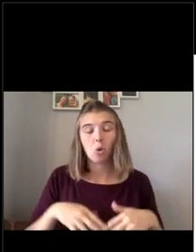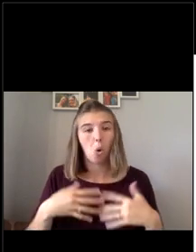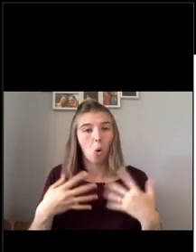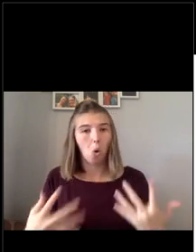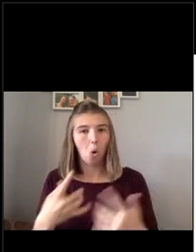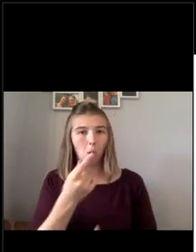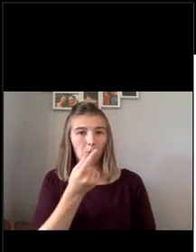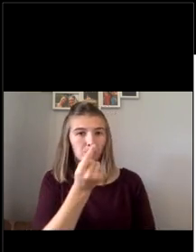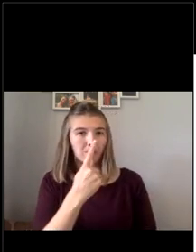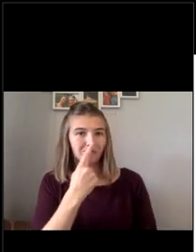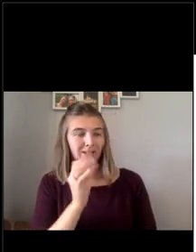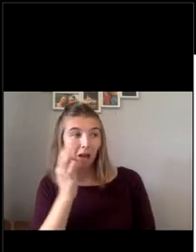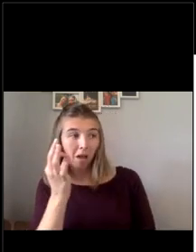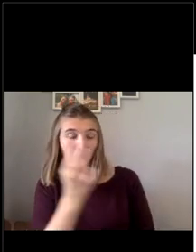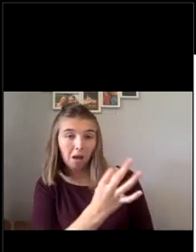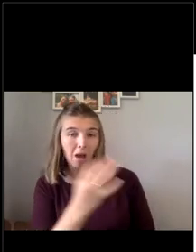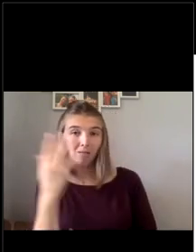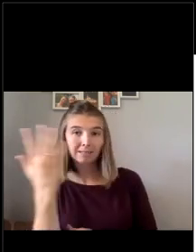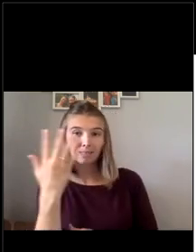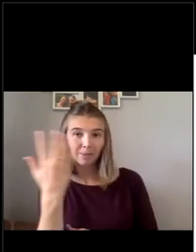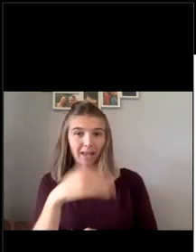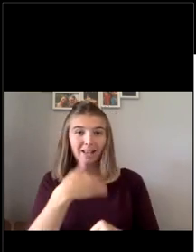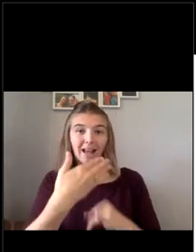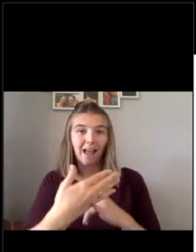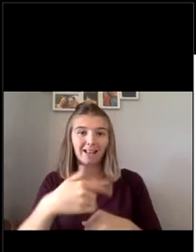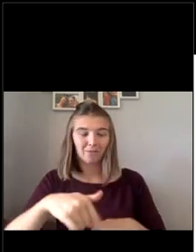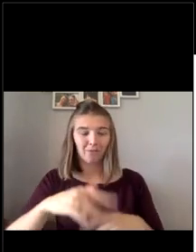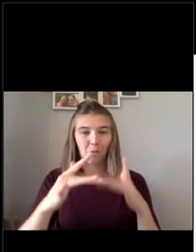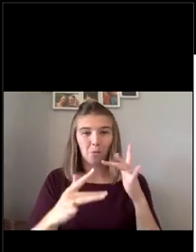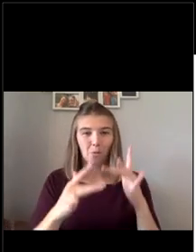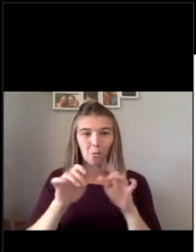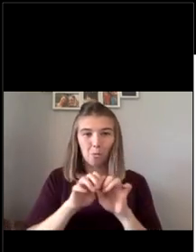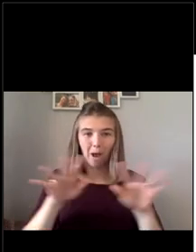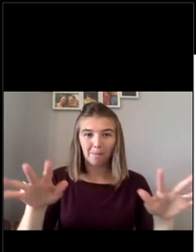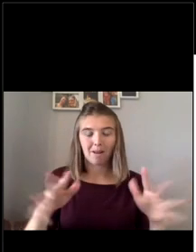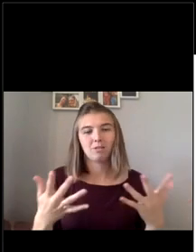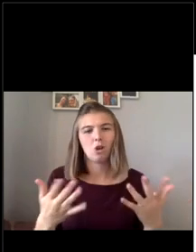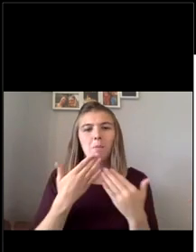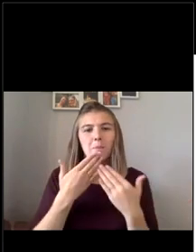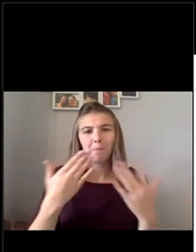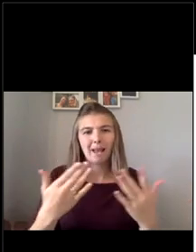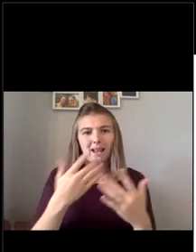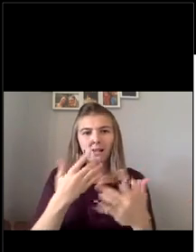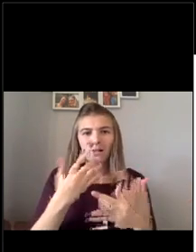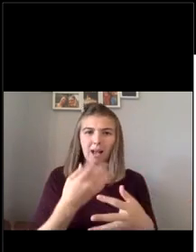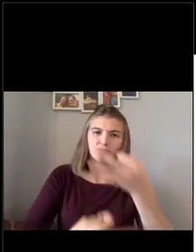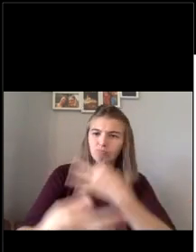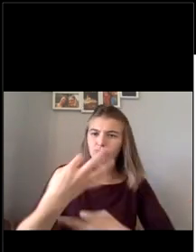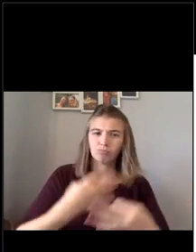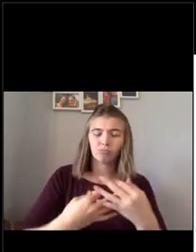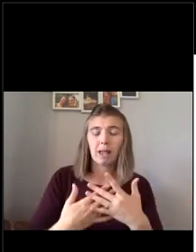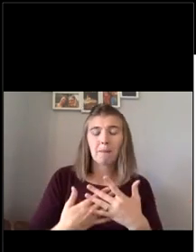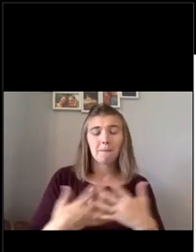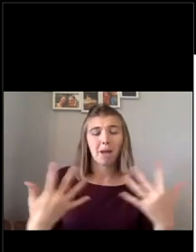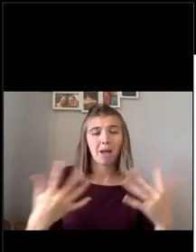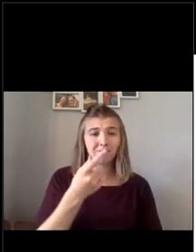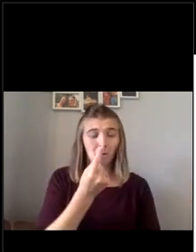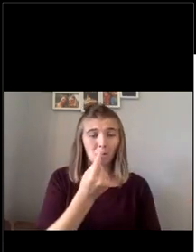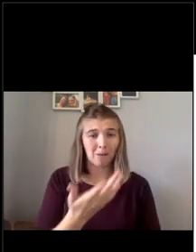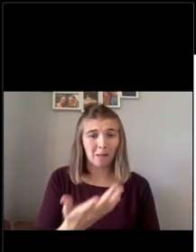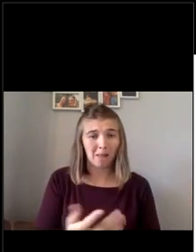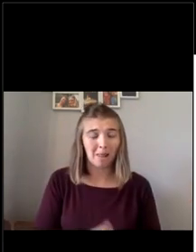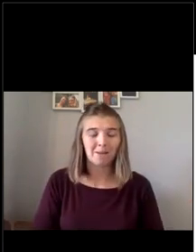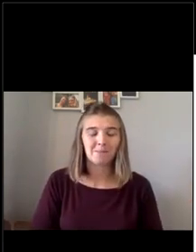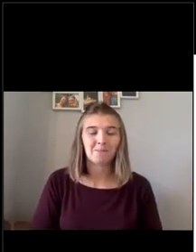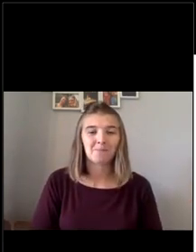speakers at the end of the webinar. So do please get all of your questions in there. This is as much about you as it is about our guests. And our